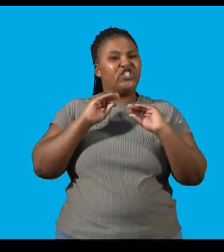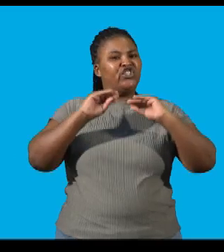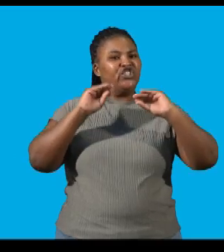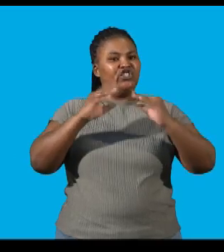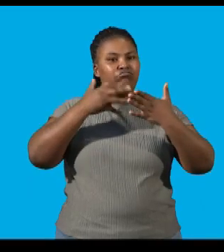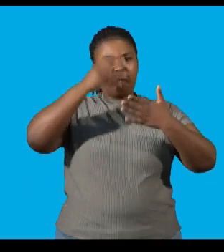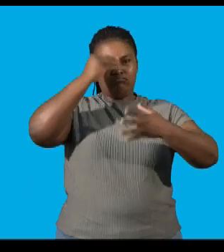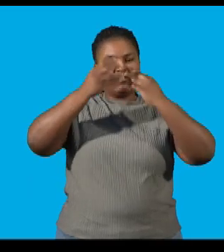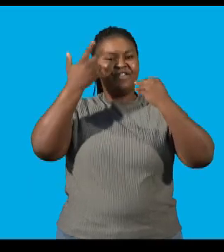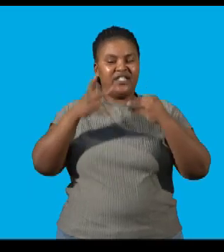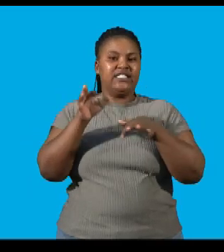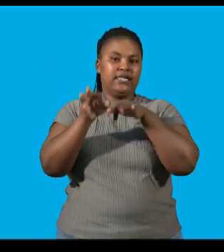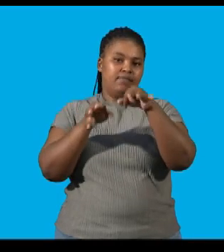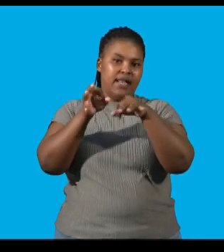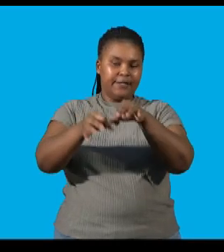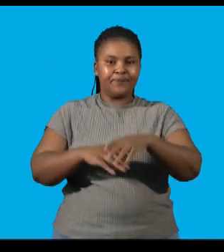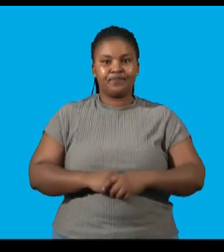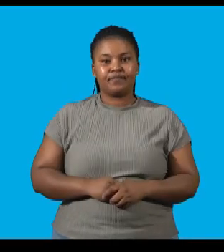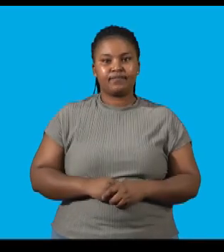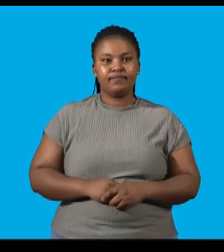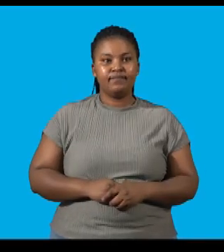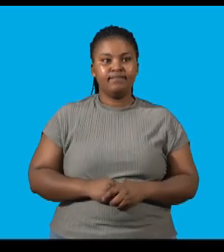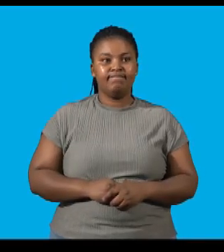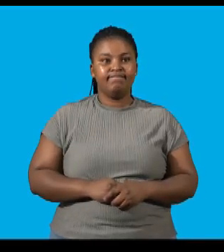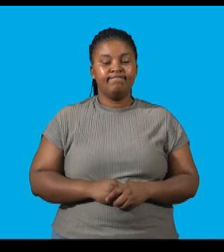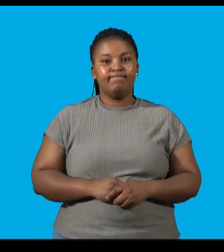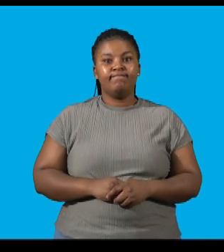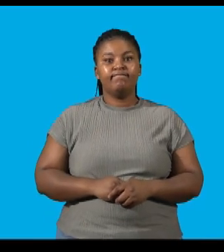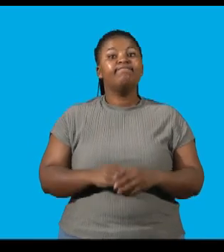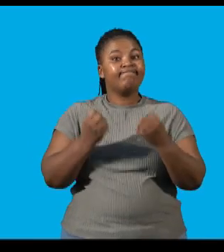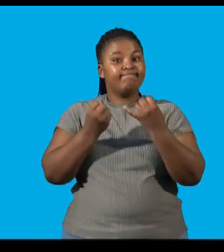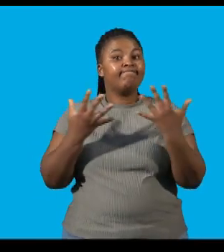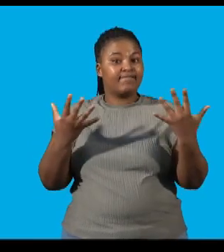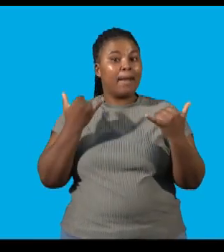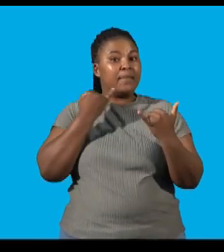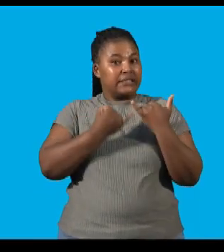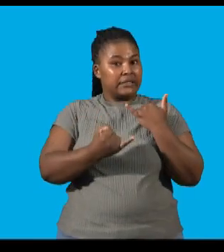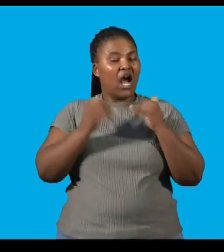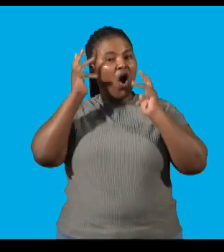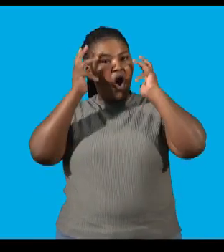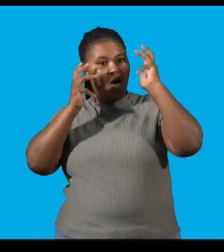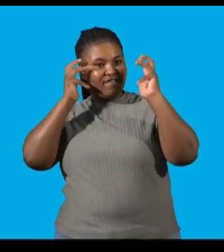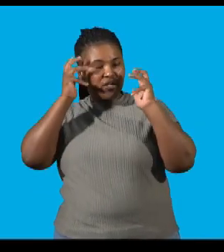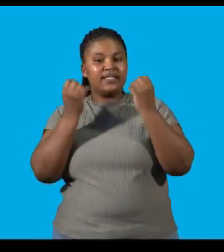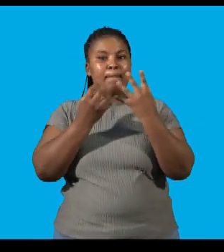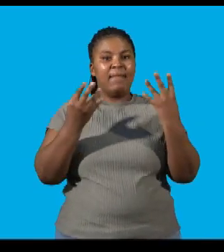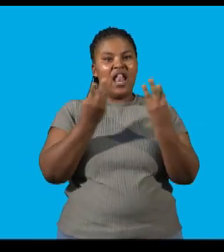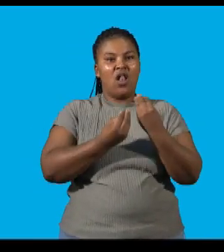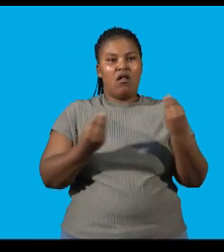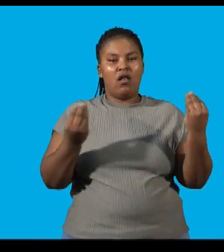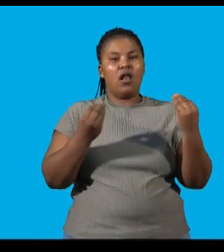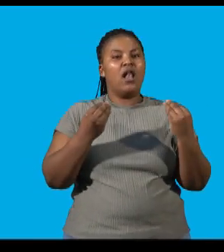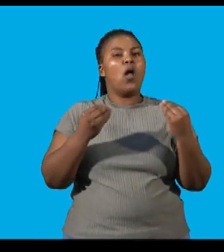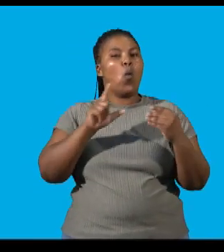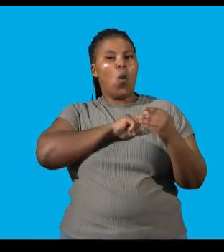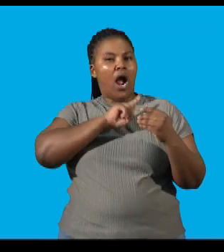moving on with our lesson. A recap again of the common errors and misconceptions. Most